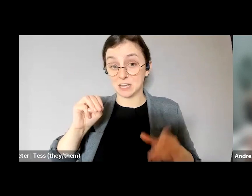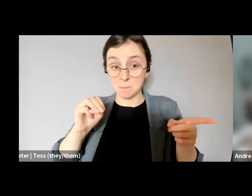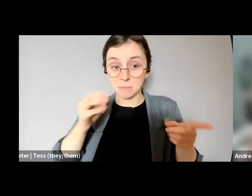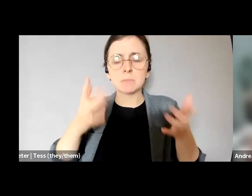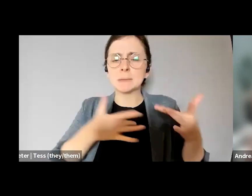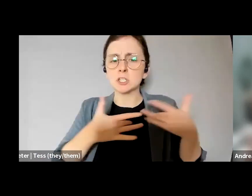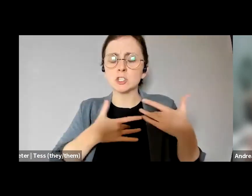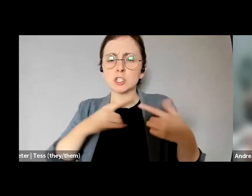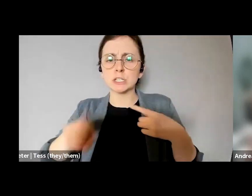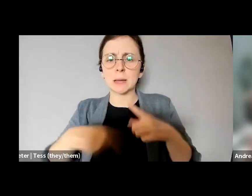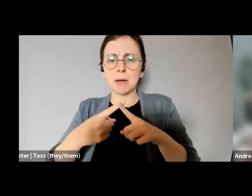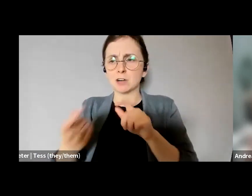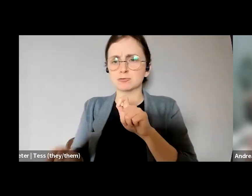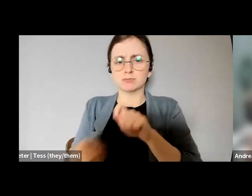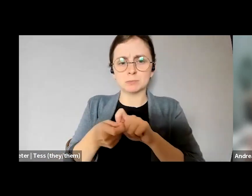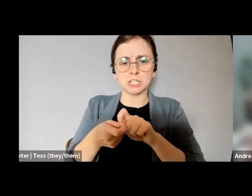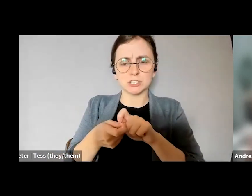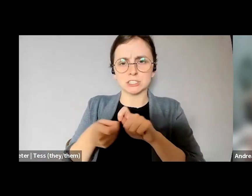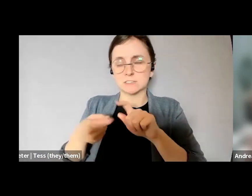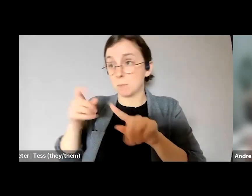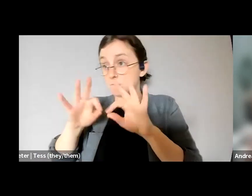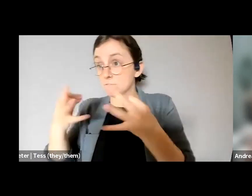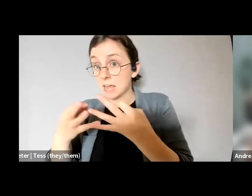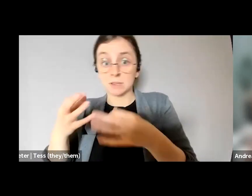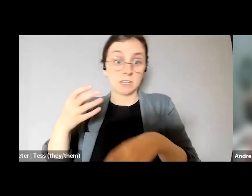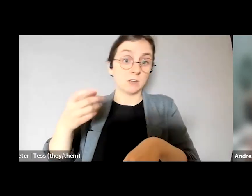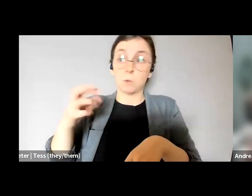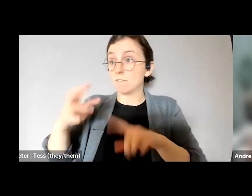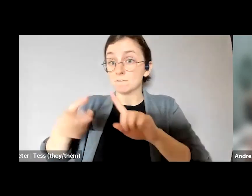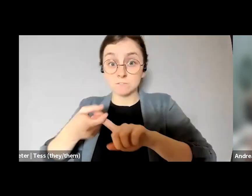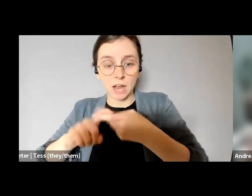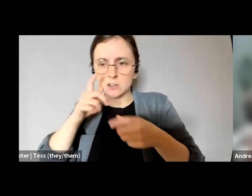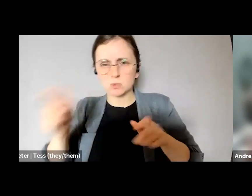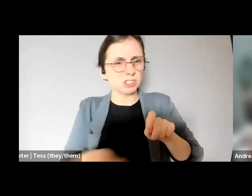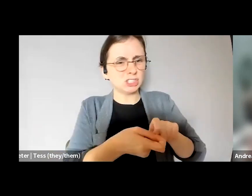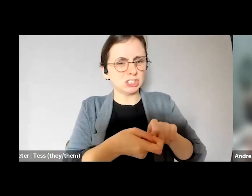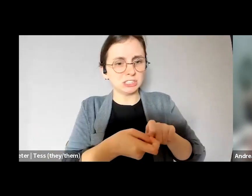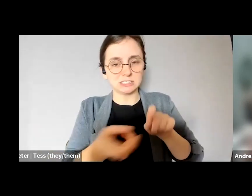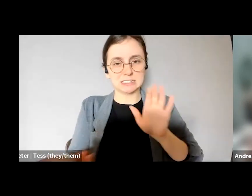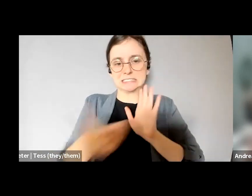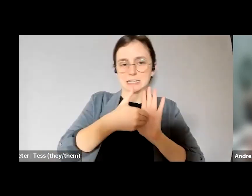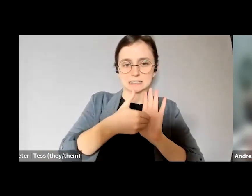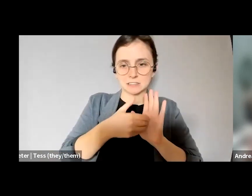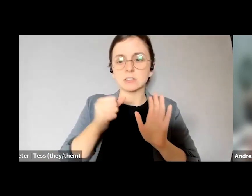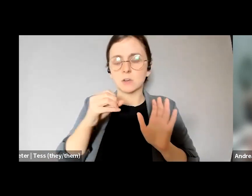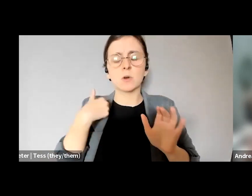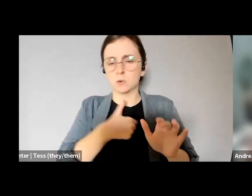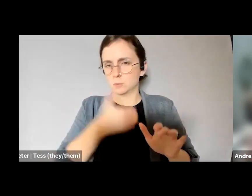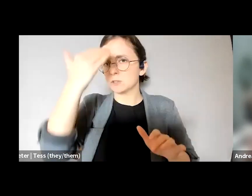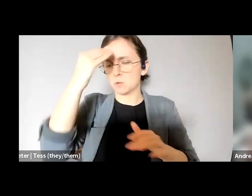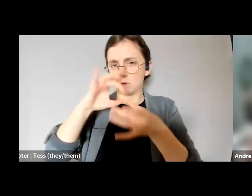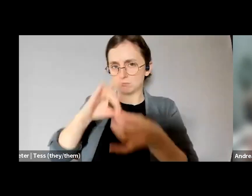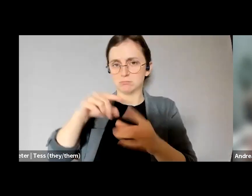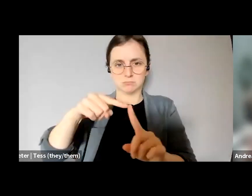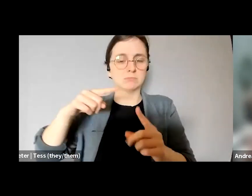repercussions from a family member or a friend or the alleged perpetrator, right? We know in the context of intimate partner violence